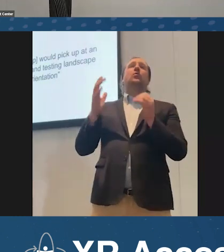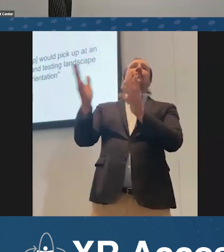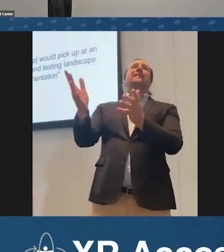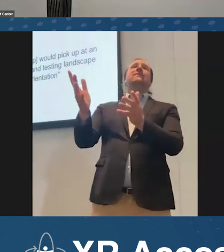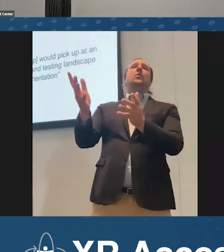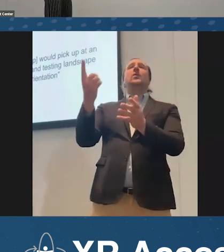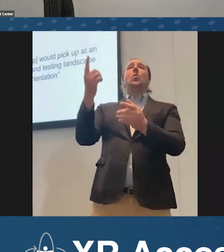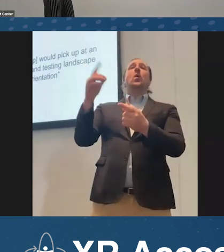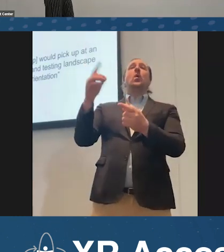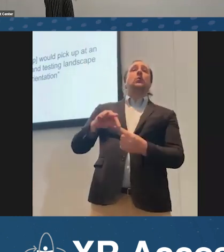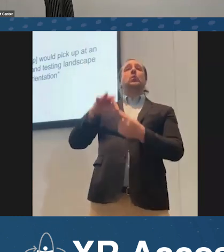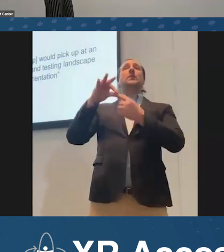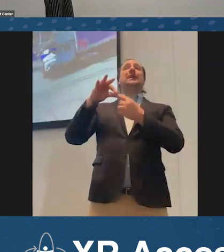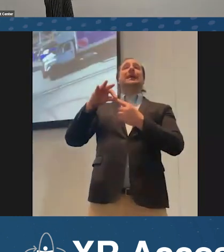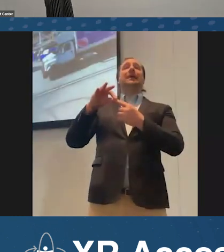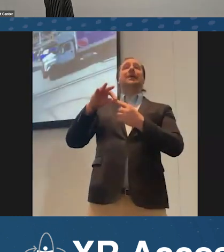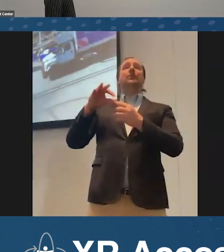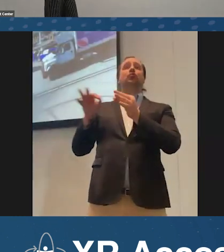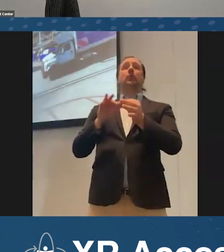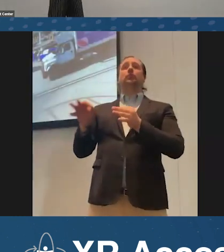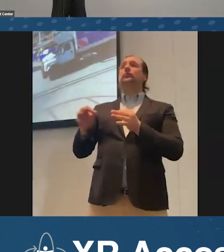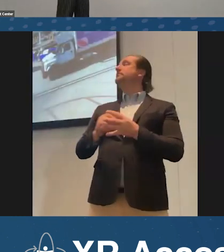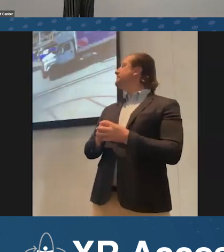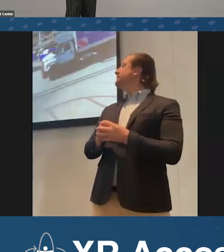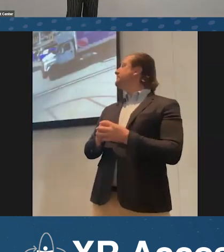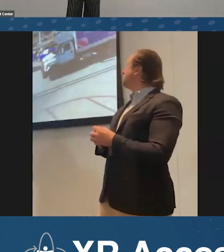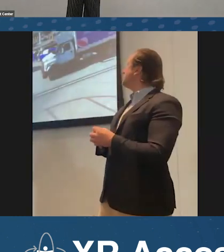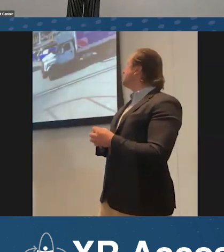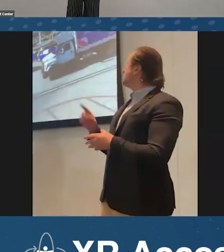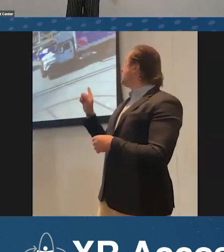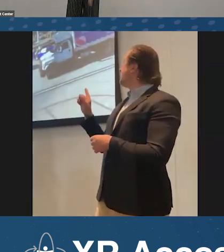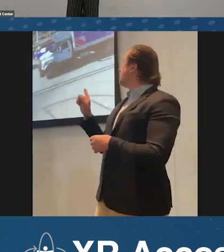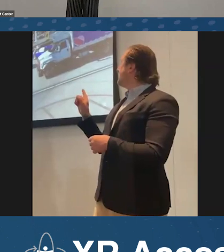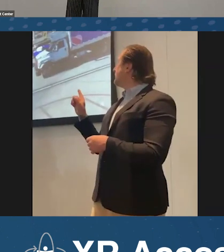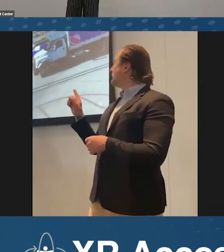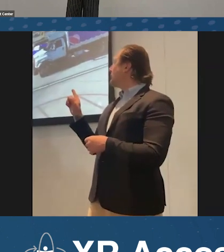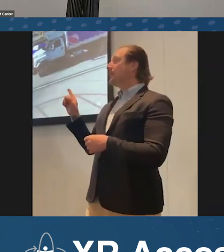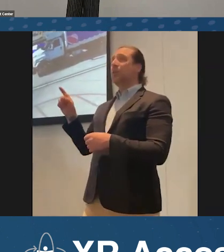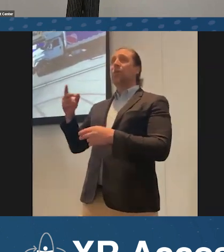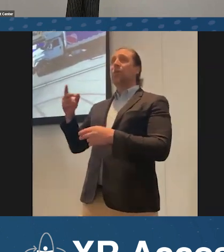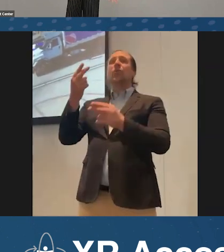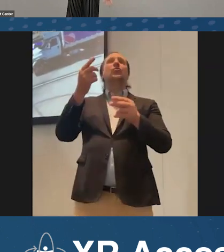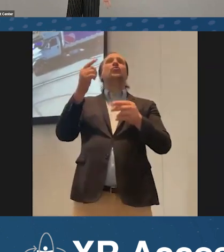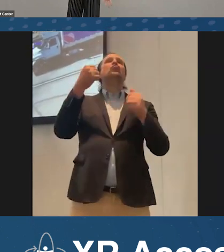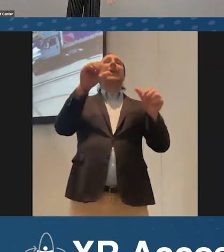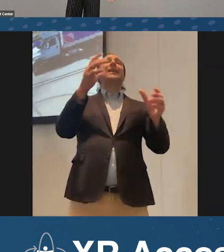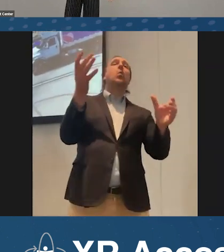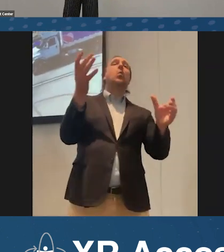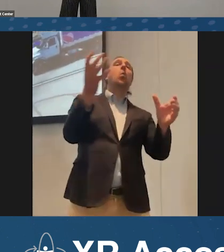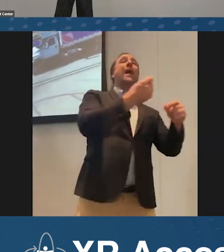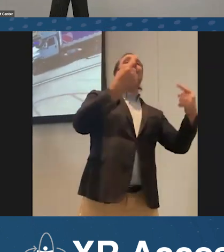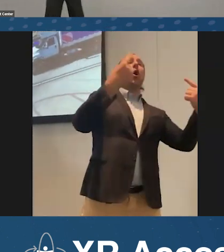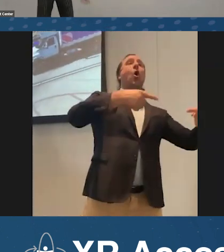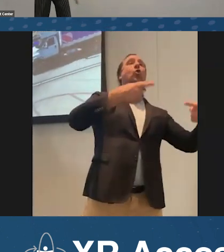more unique ones, which is using AI to win arguments with your friends.